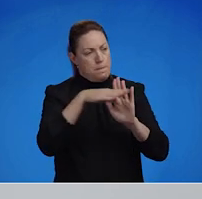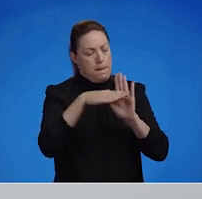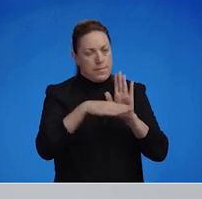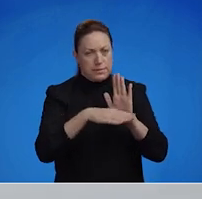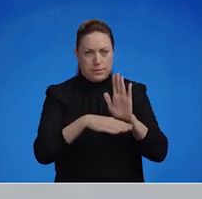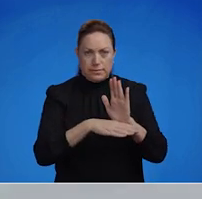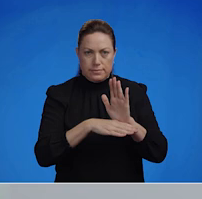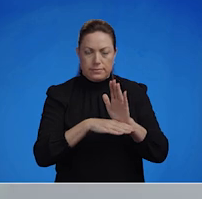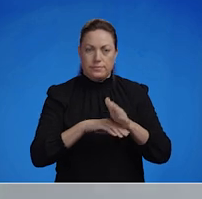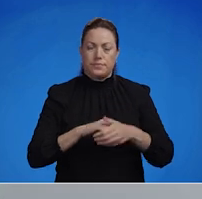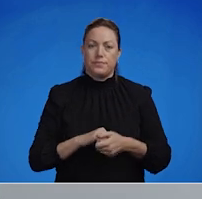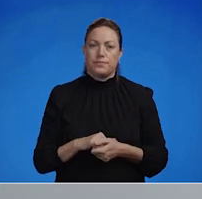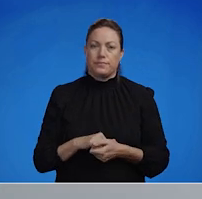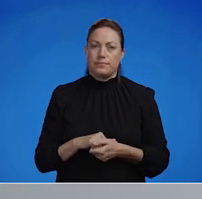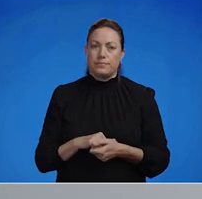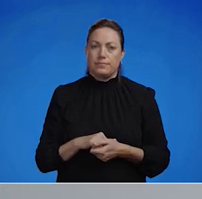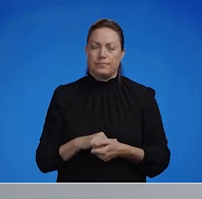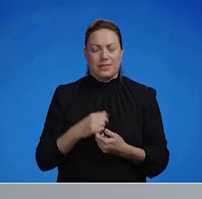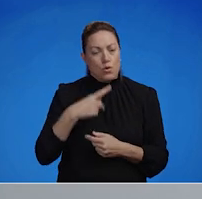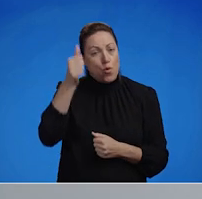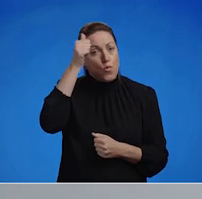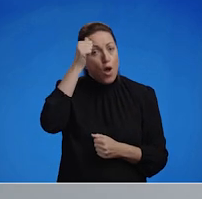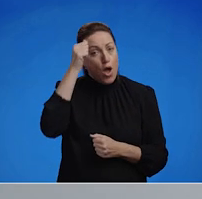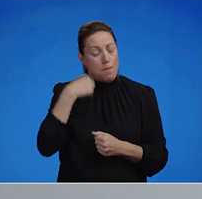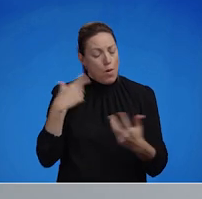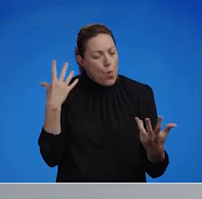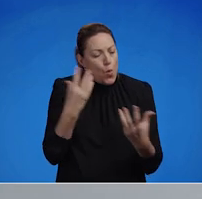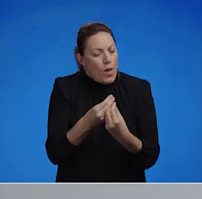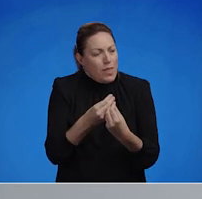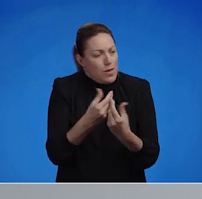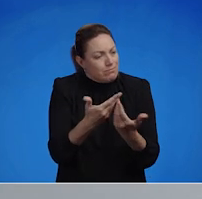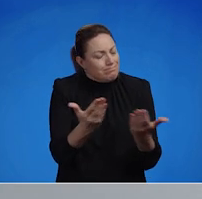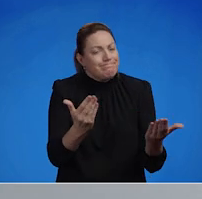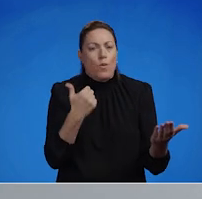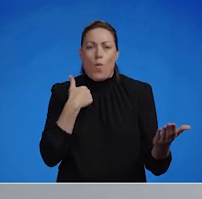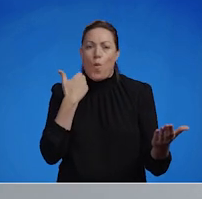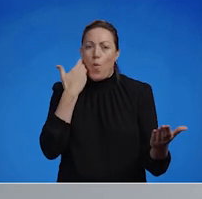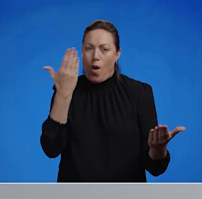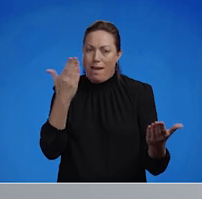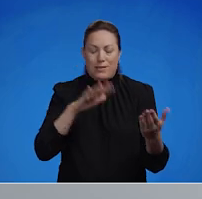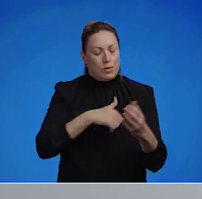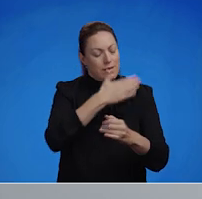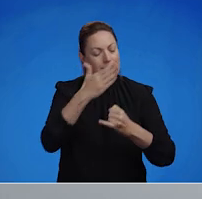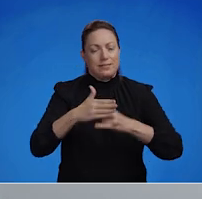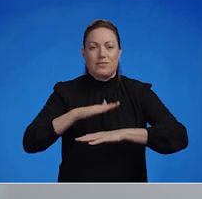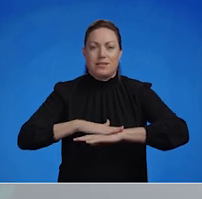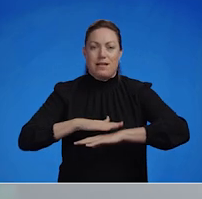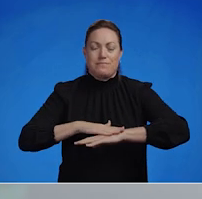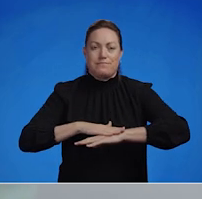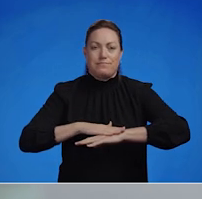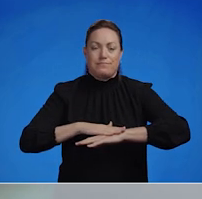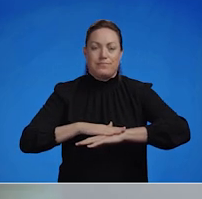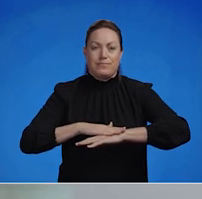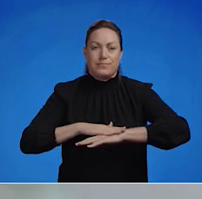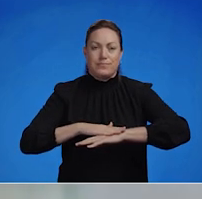you. And know that I am with you always, yes, to the end of time."